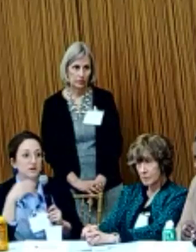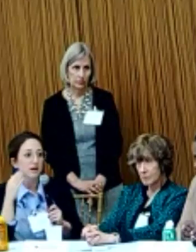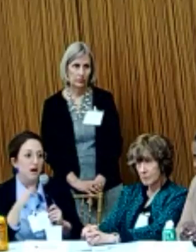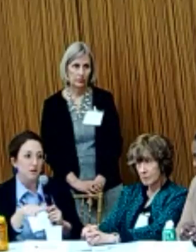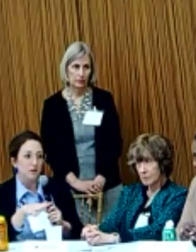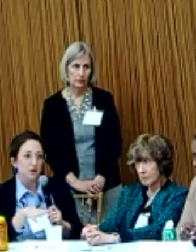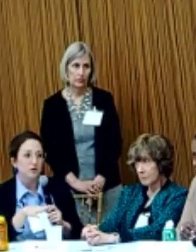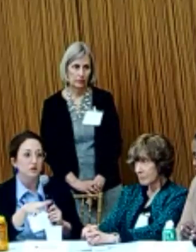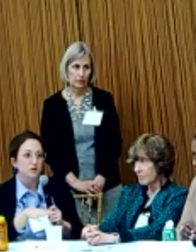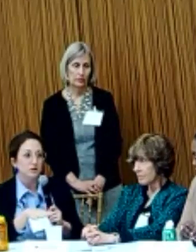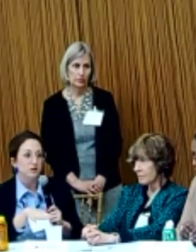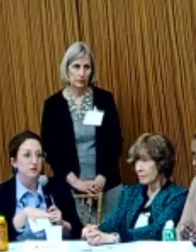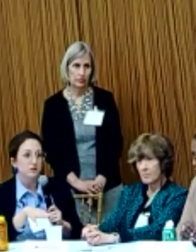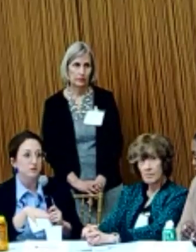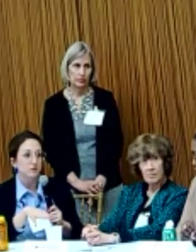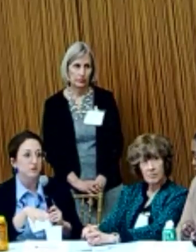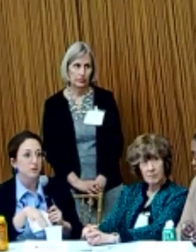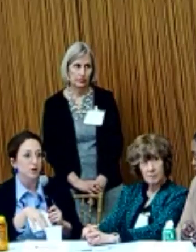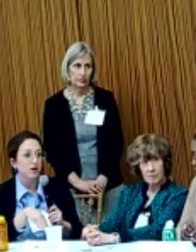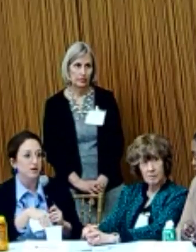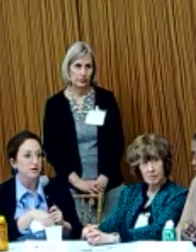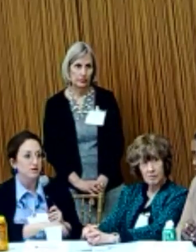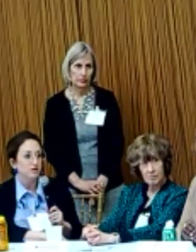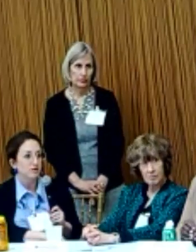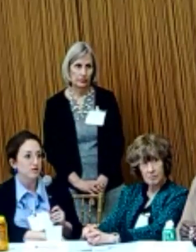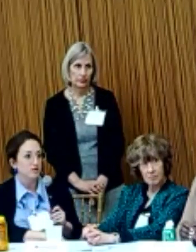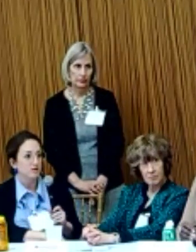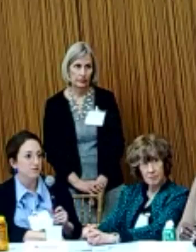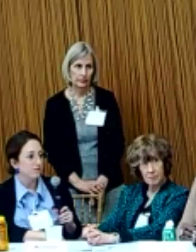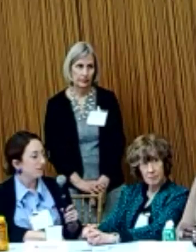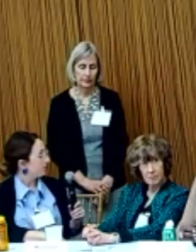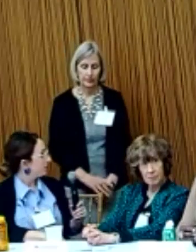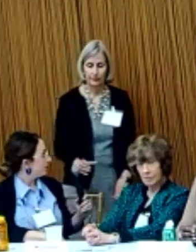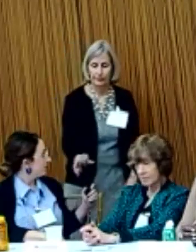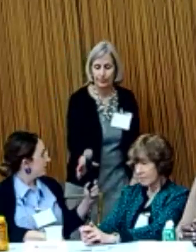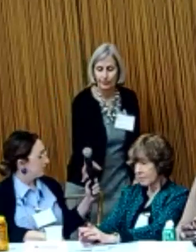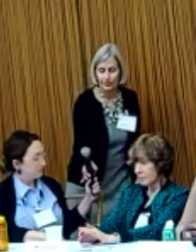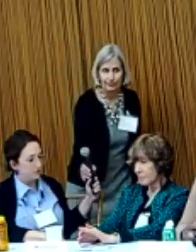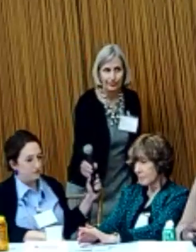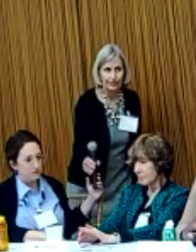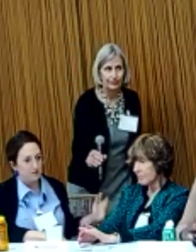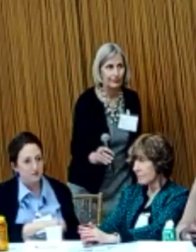resource and I would encourage you to continue to to report it okay thank